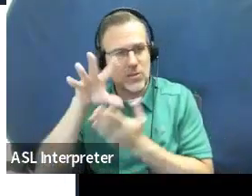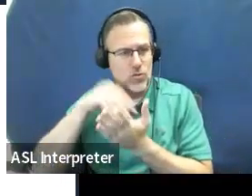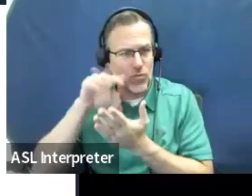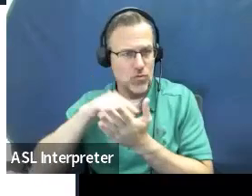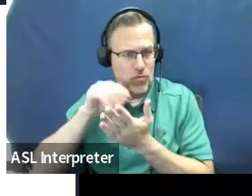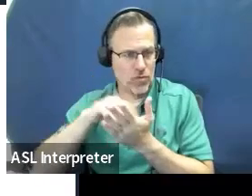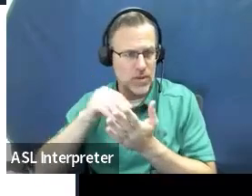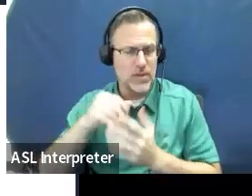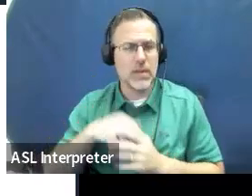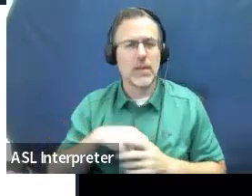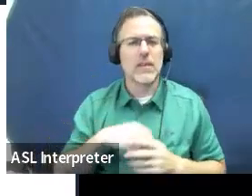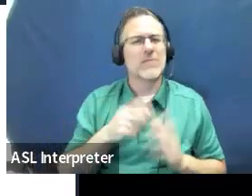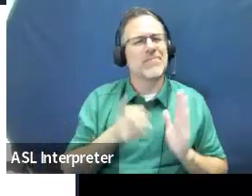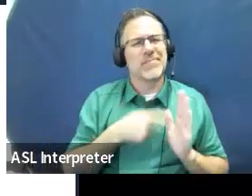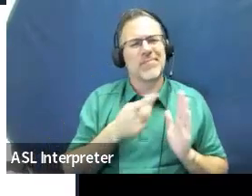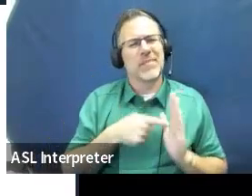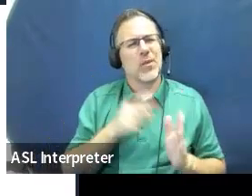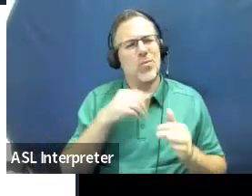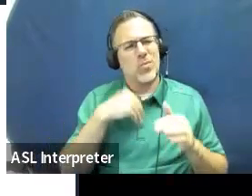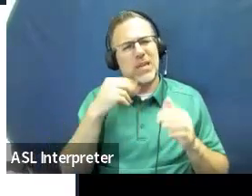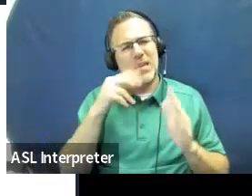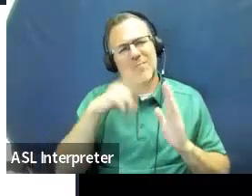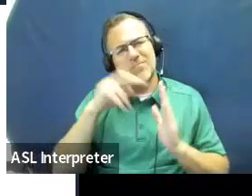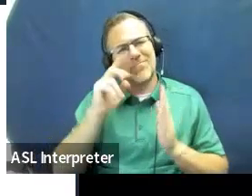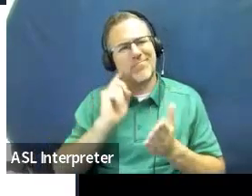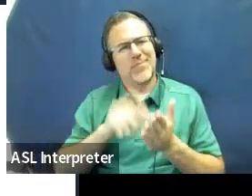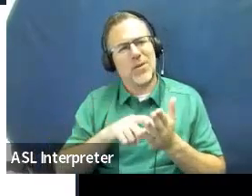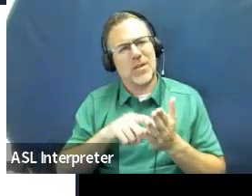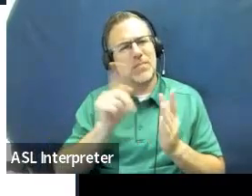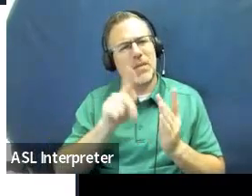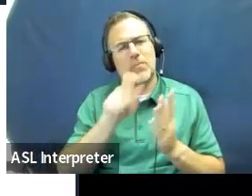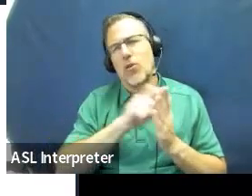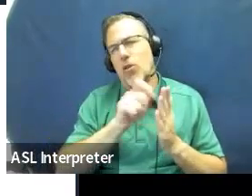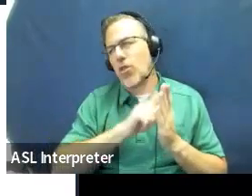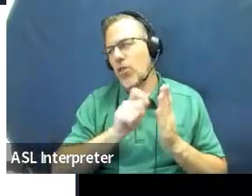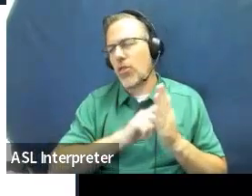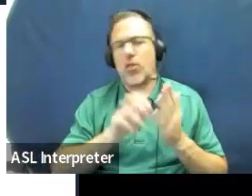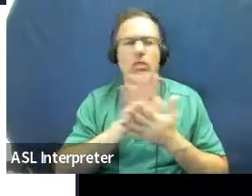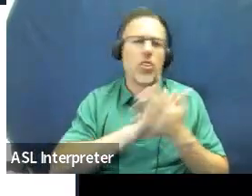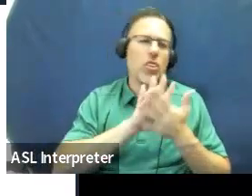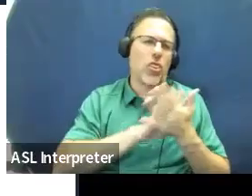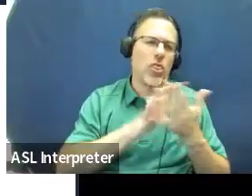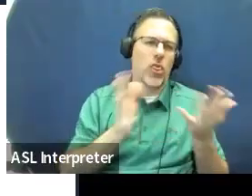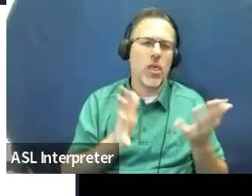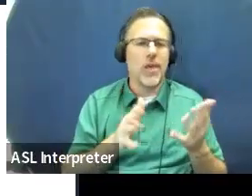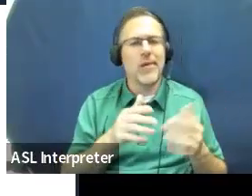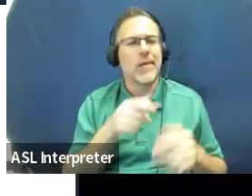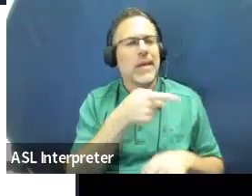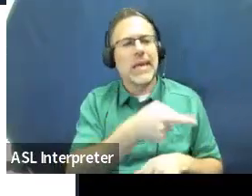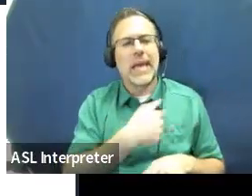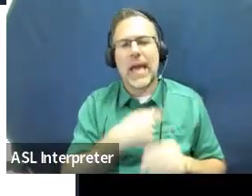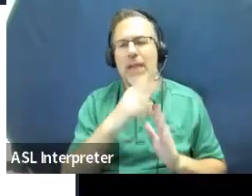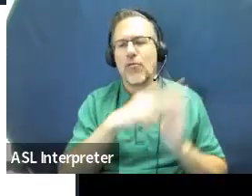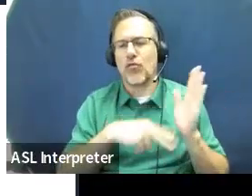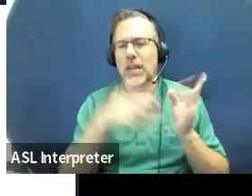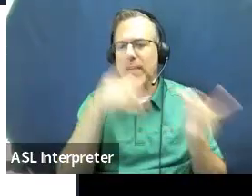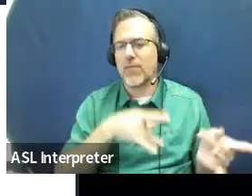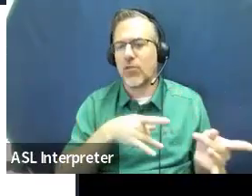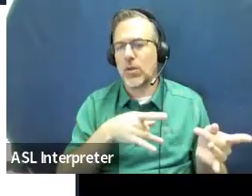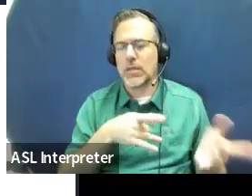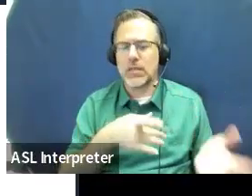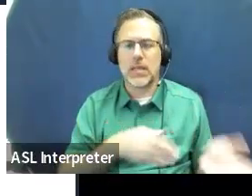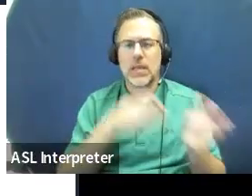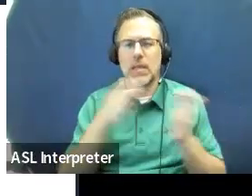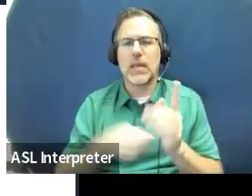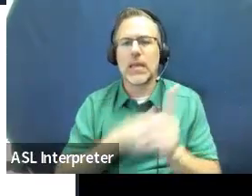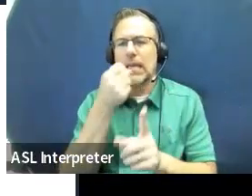of more vague statements where it's just that, you know, Jimmy has a reading fluency deficit and this impacts his ability in the